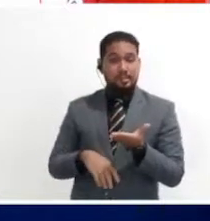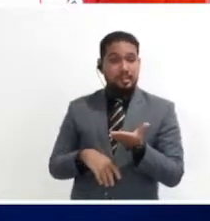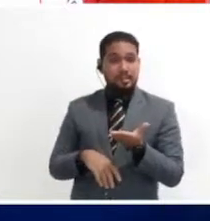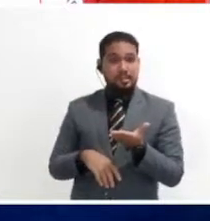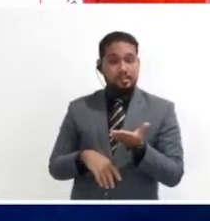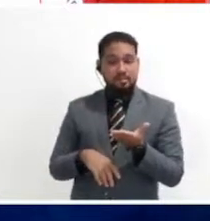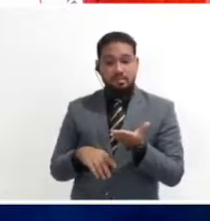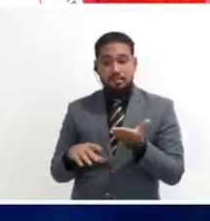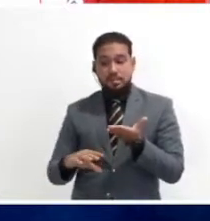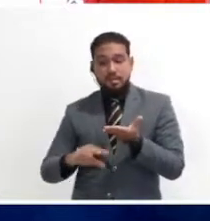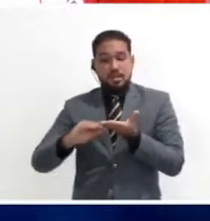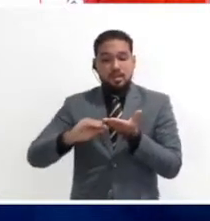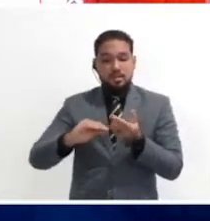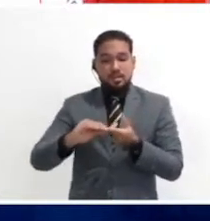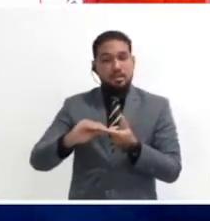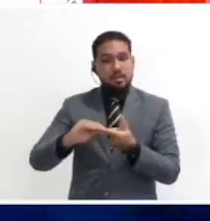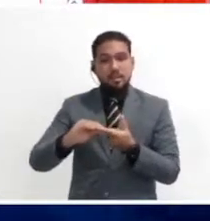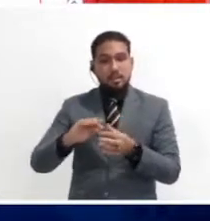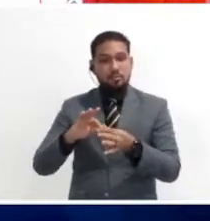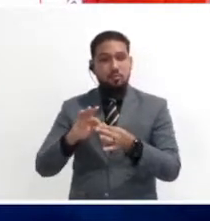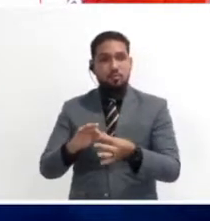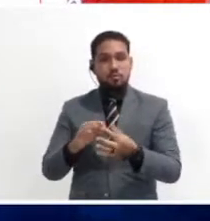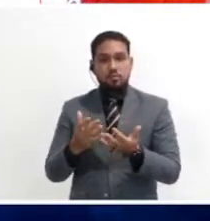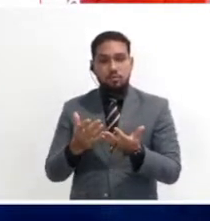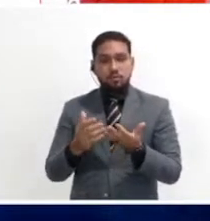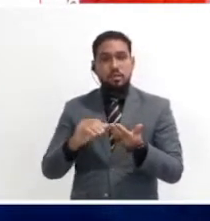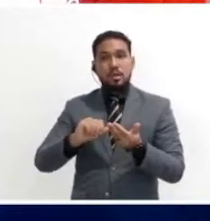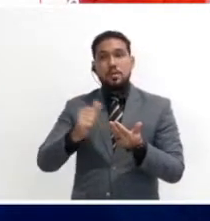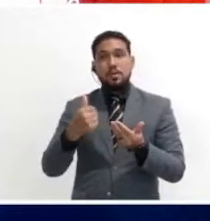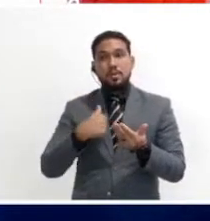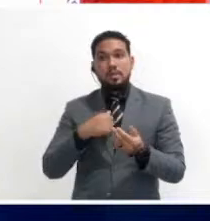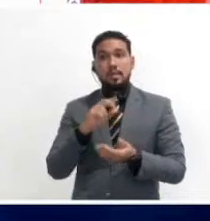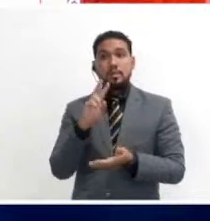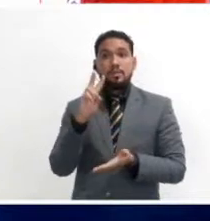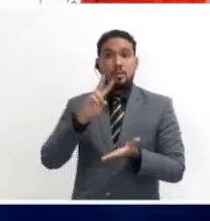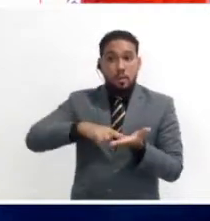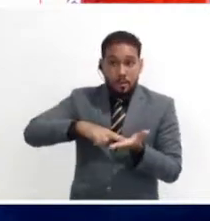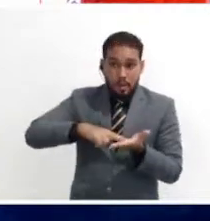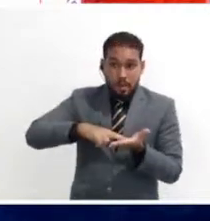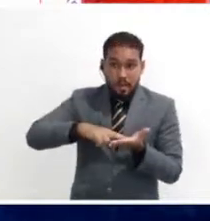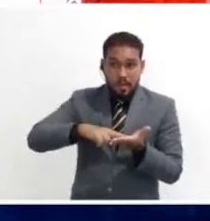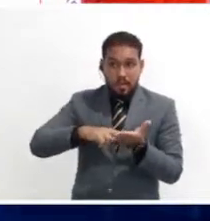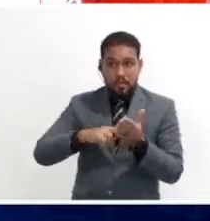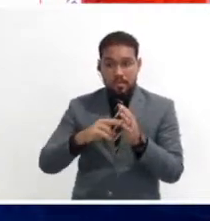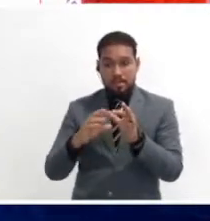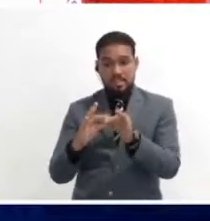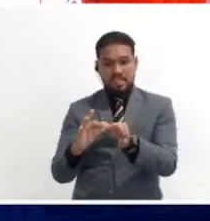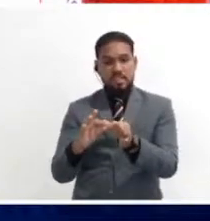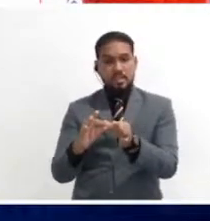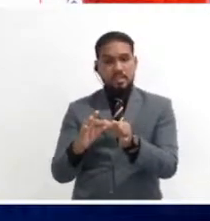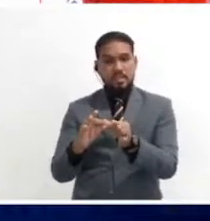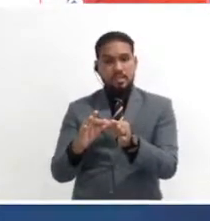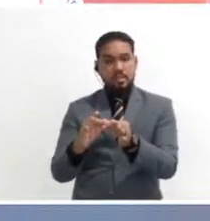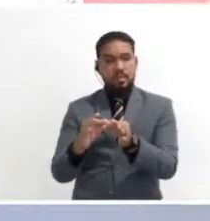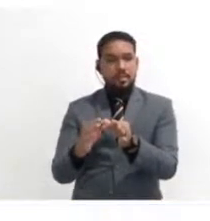package there's 2,000, we call it BGA, or ball grid array balls.